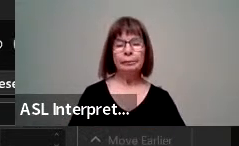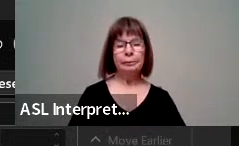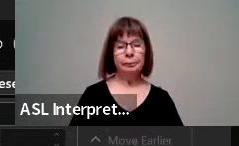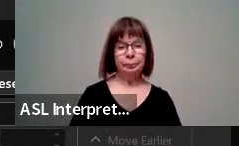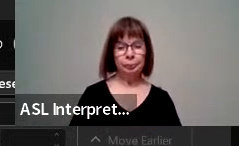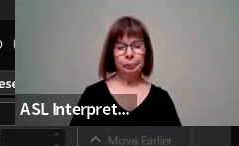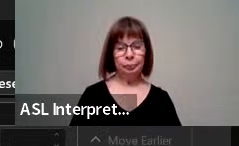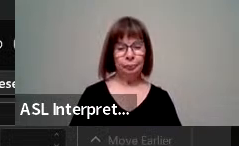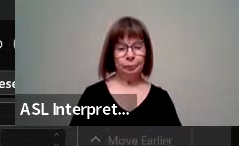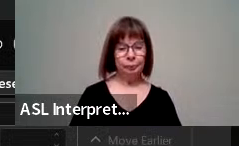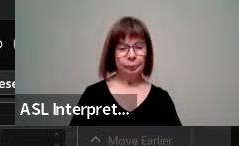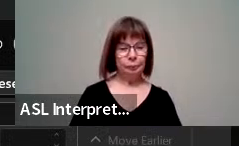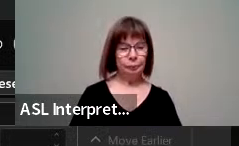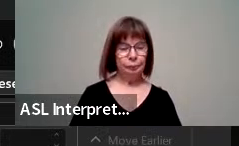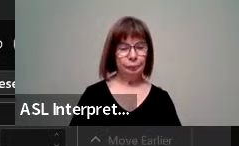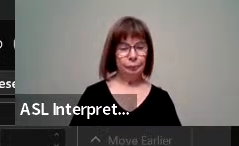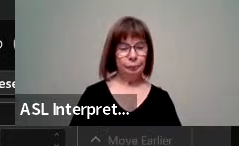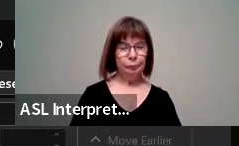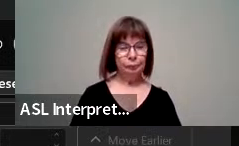There you go.